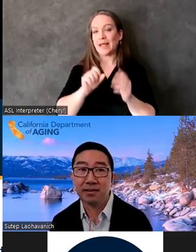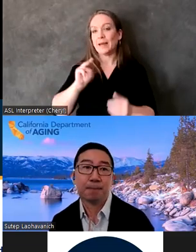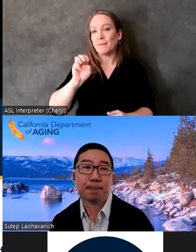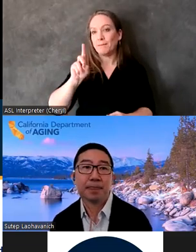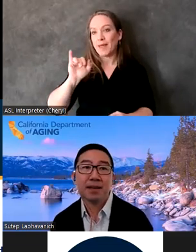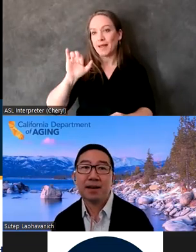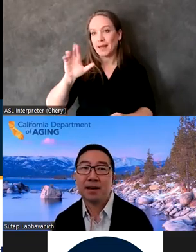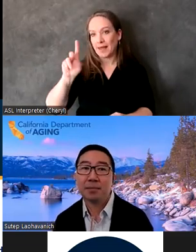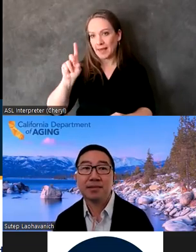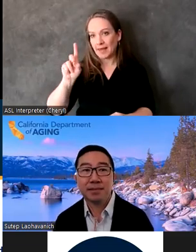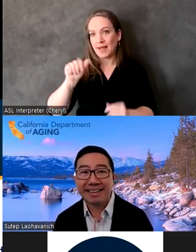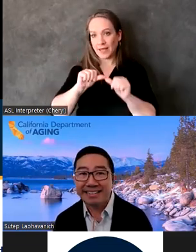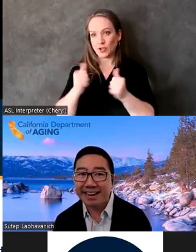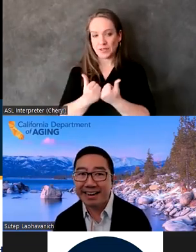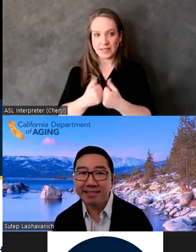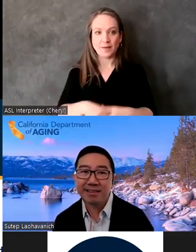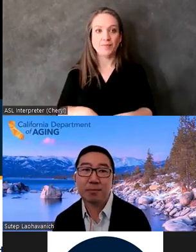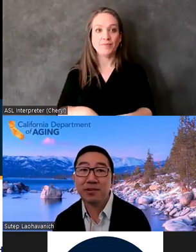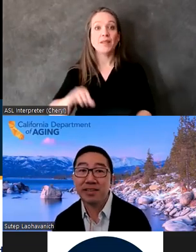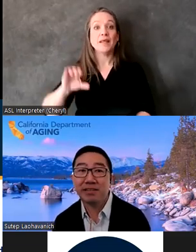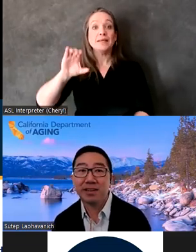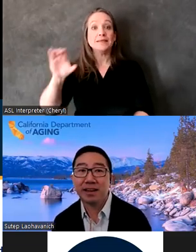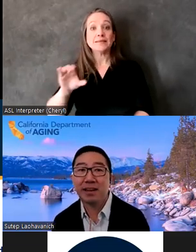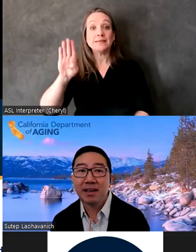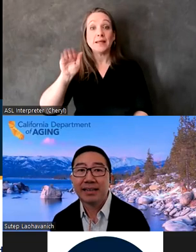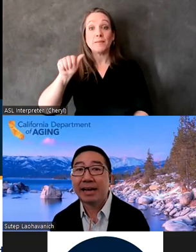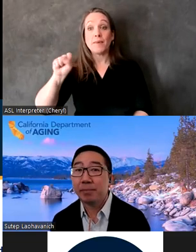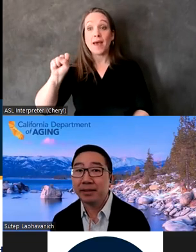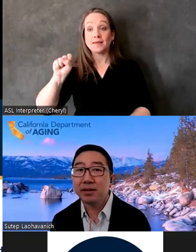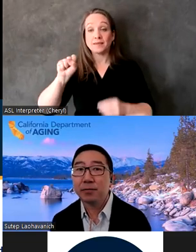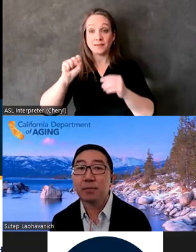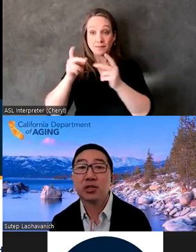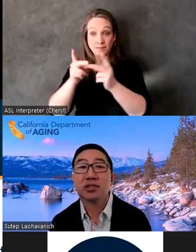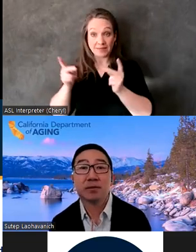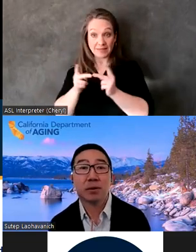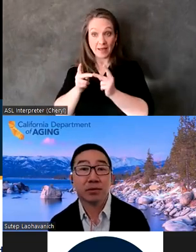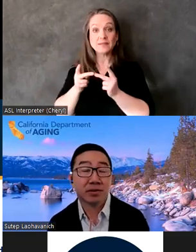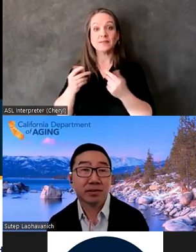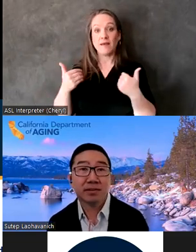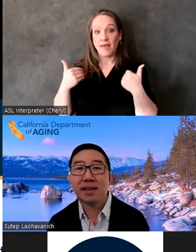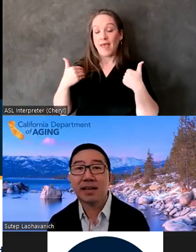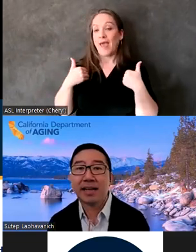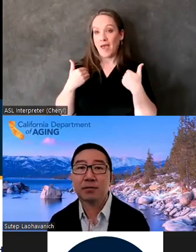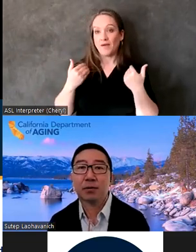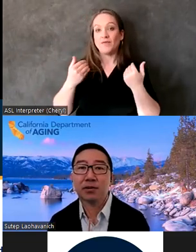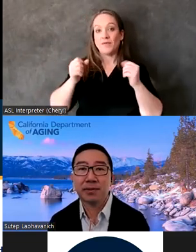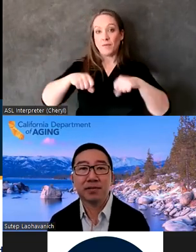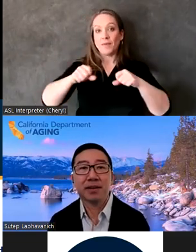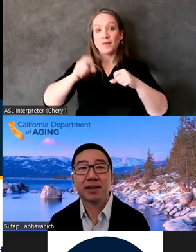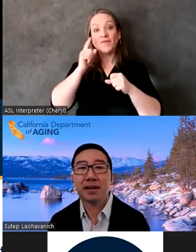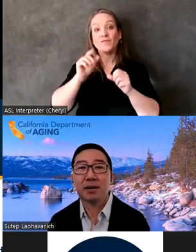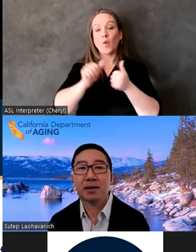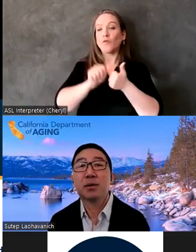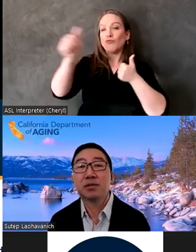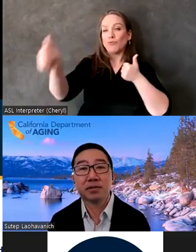Services. CBAS sites received allowability for emergency remote services that allows for